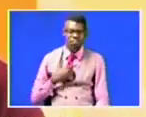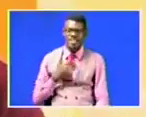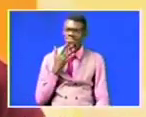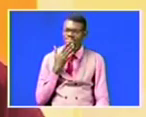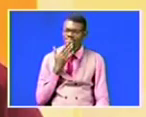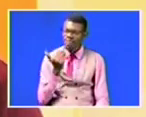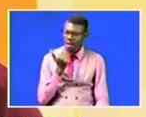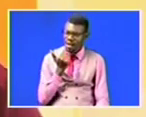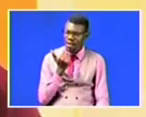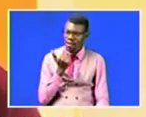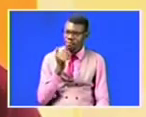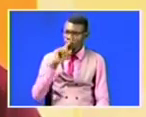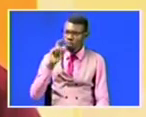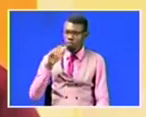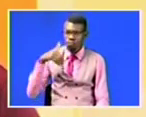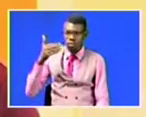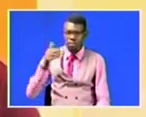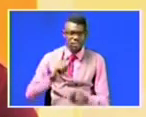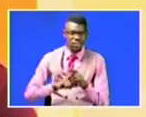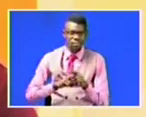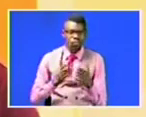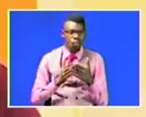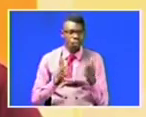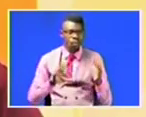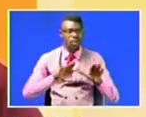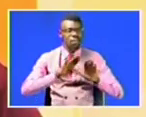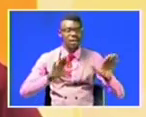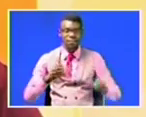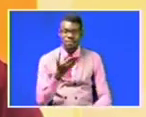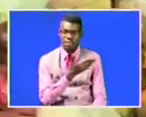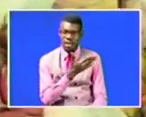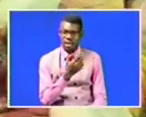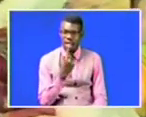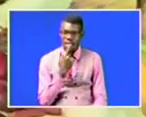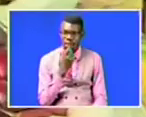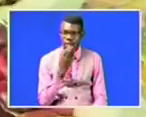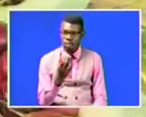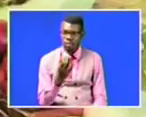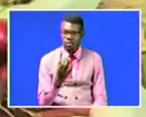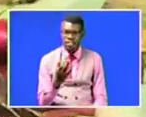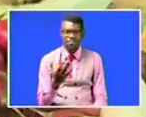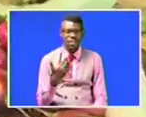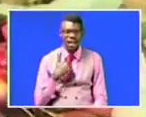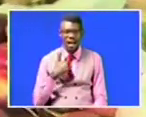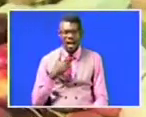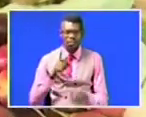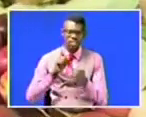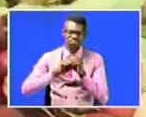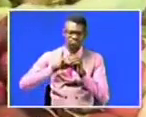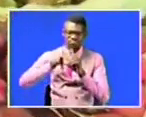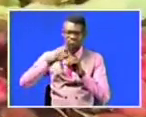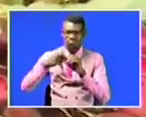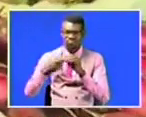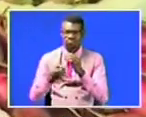you go to the open air market, you find tomatoes that have spots, a shelf in a